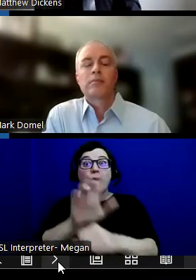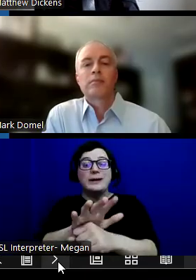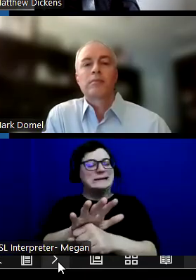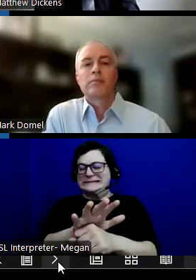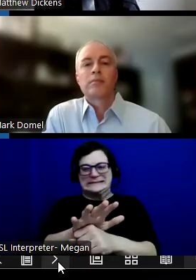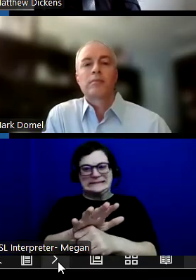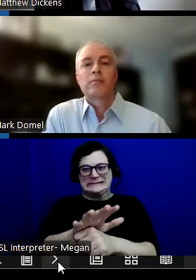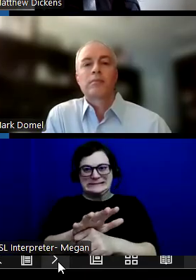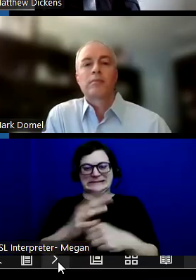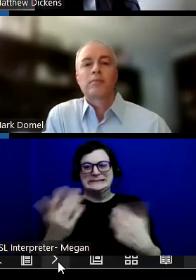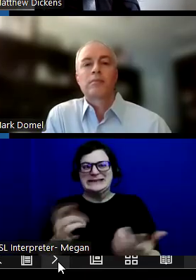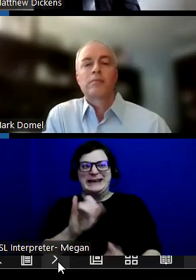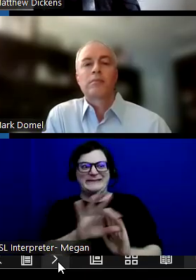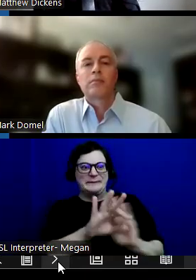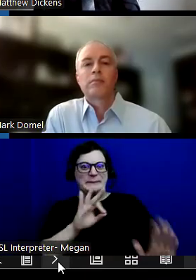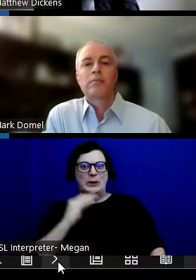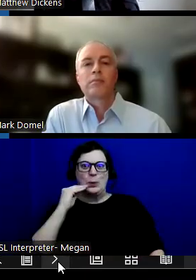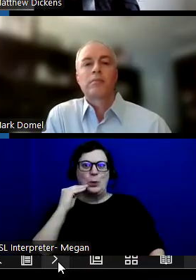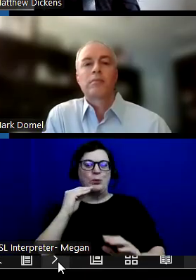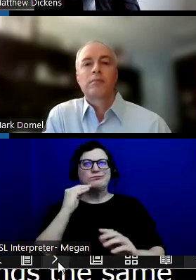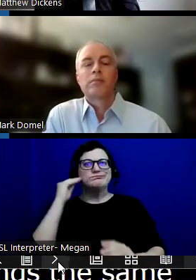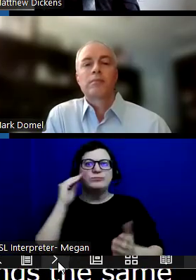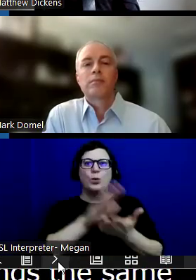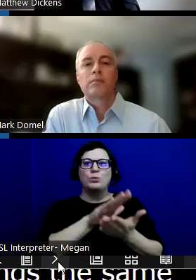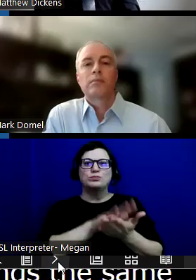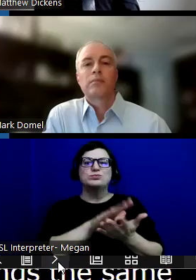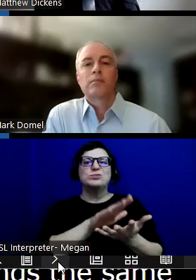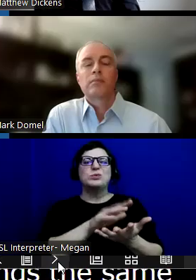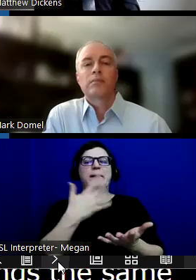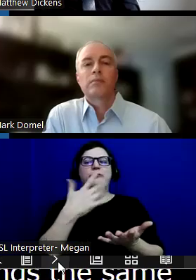they select homeschool and they want to begin